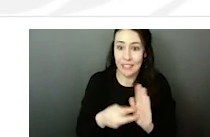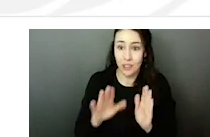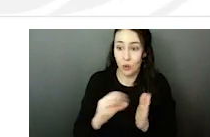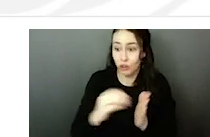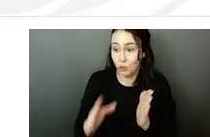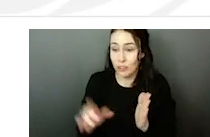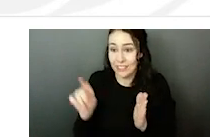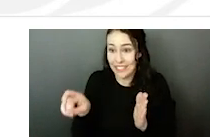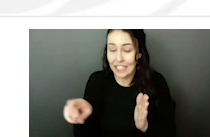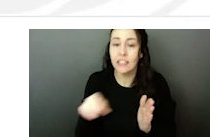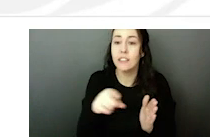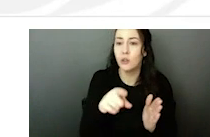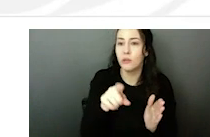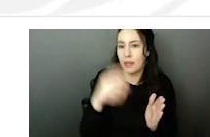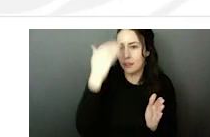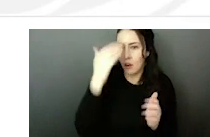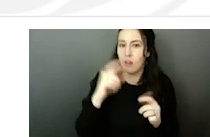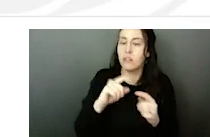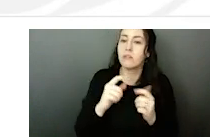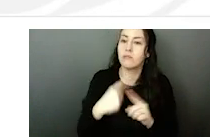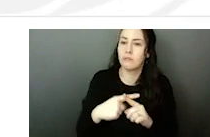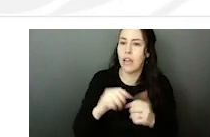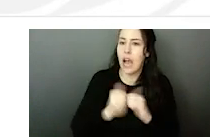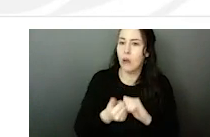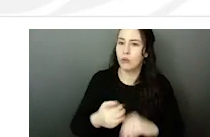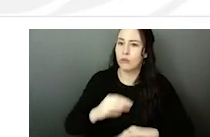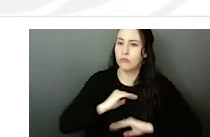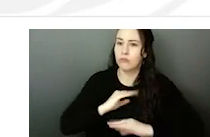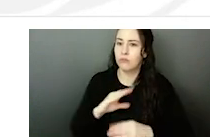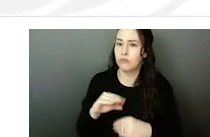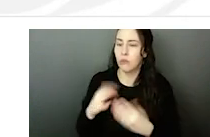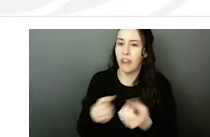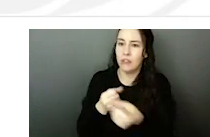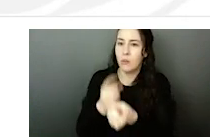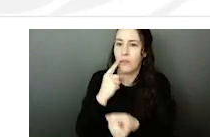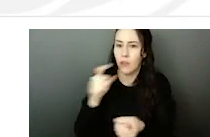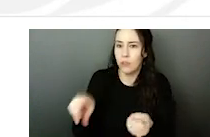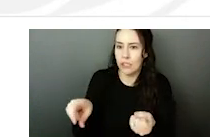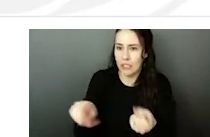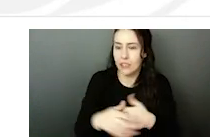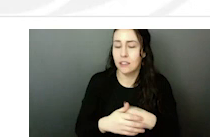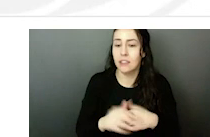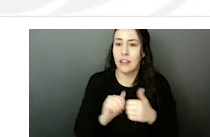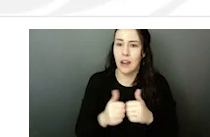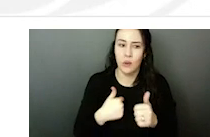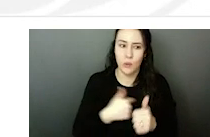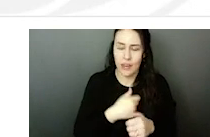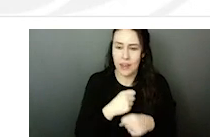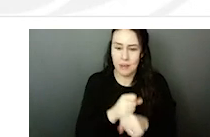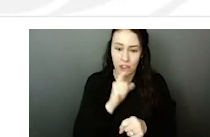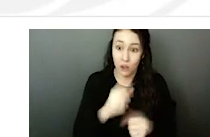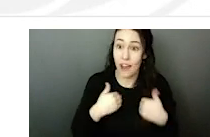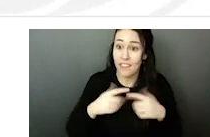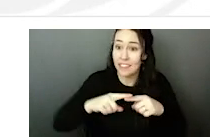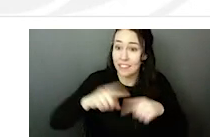out how to meet the needs. That's what it means. So how do we cultivate these environments of love and belonging? How do we make sure that we have diverse, but not just